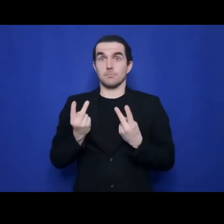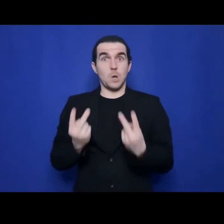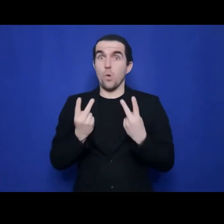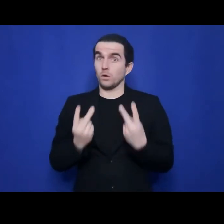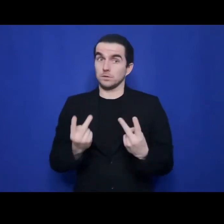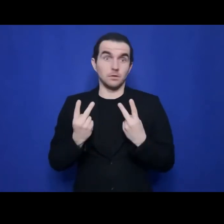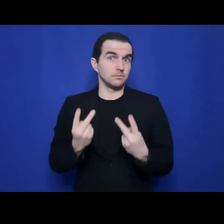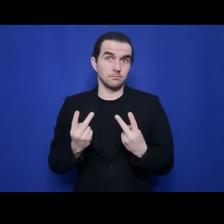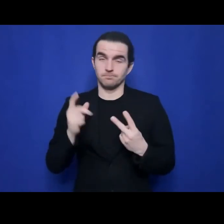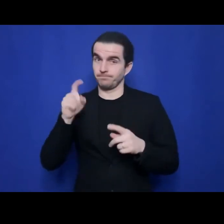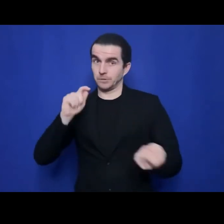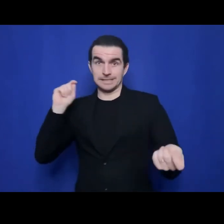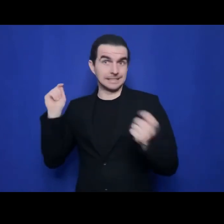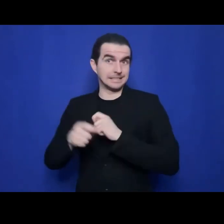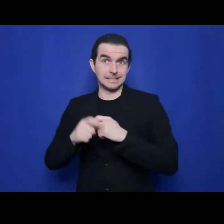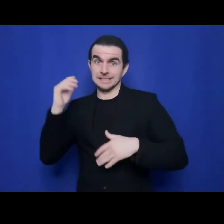because